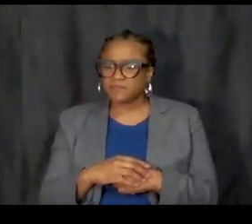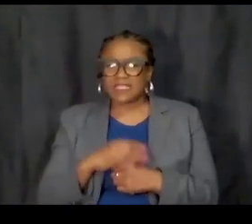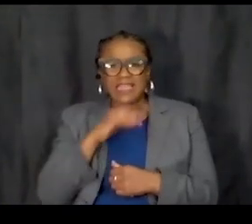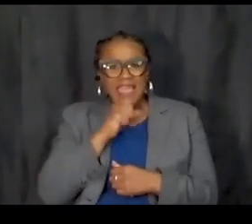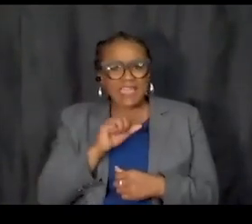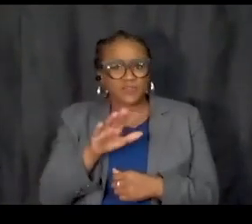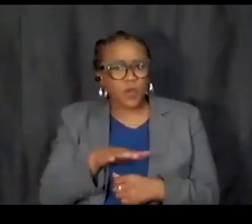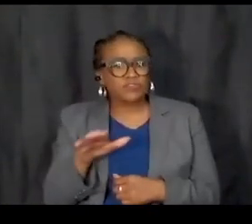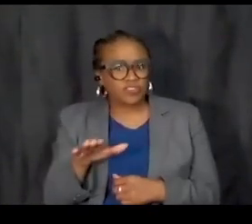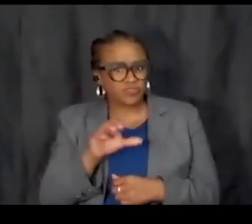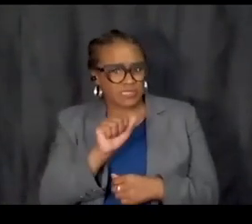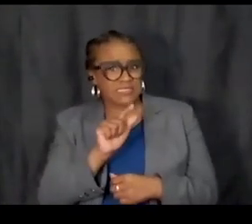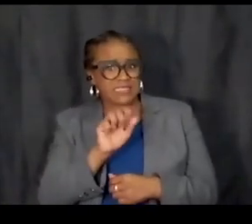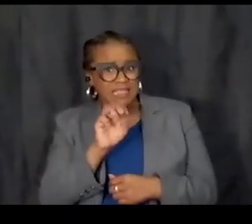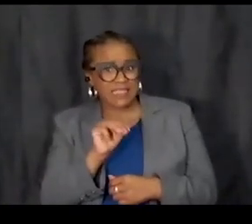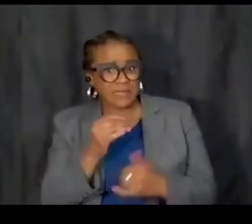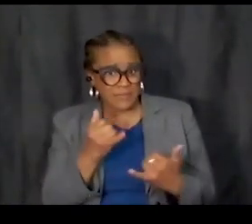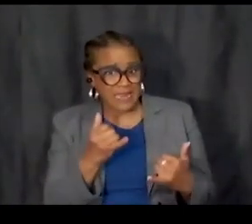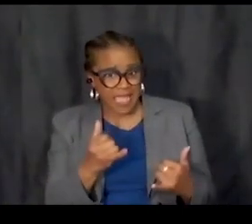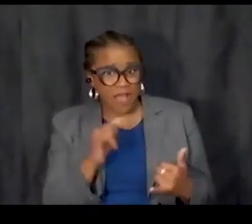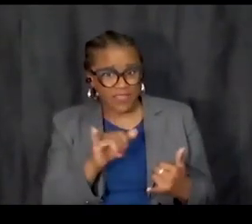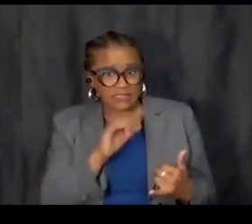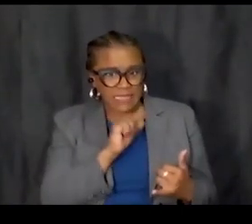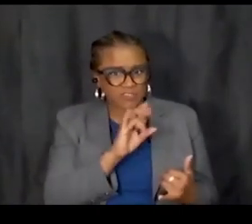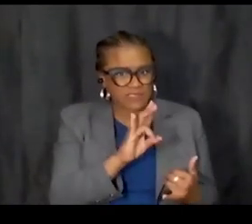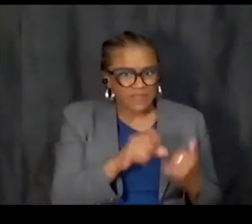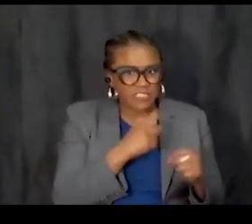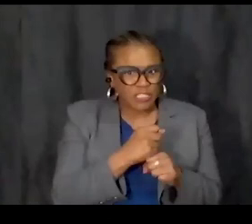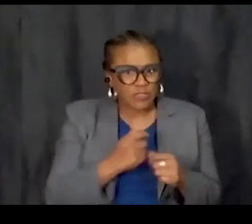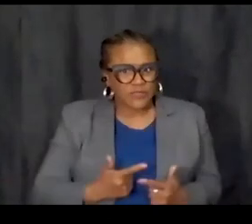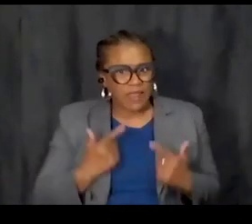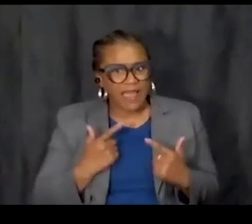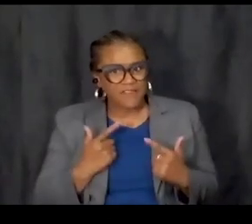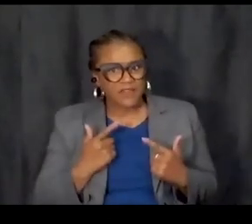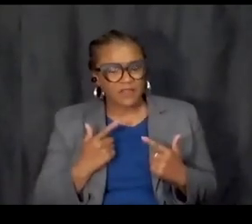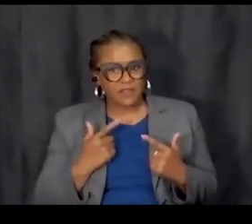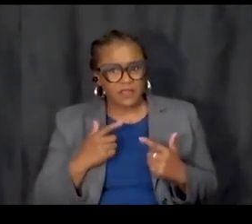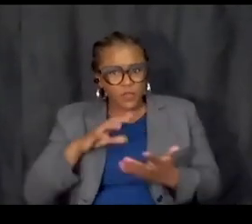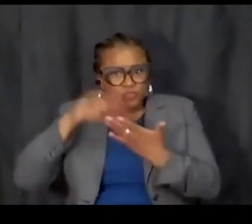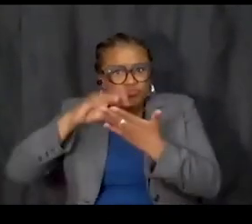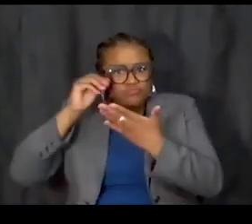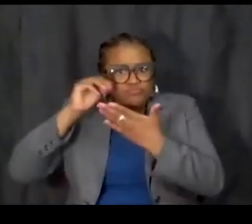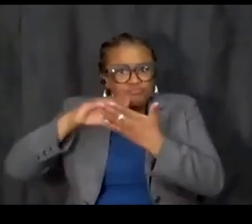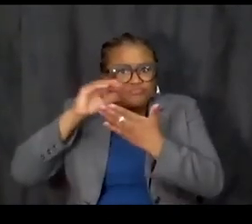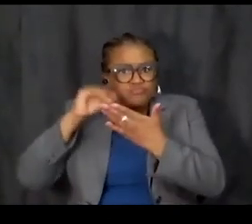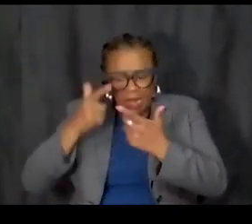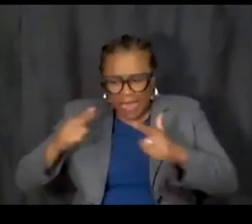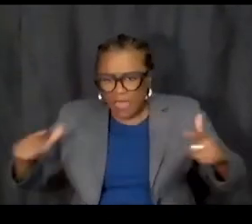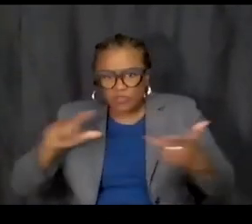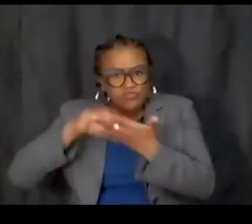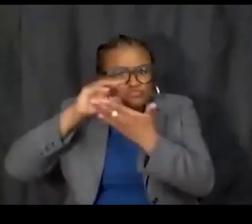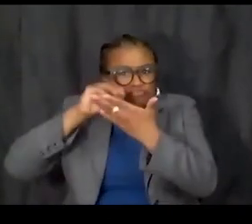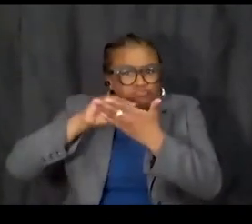It's now, isn't it? It's that 7 years of life when we're soaking up language and what language is. And throughout that whole